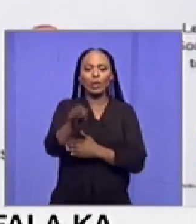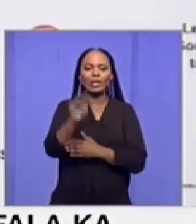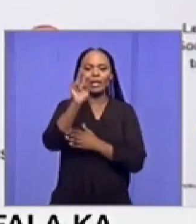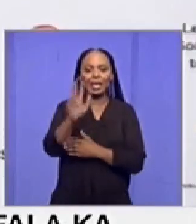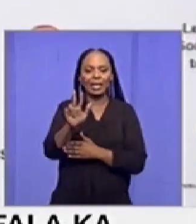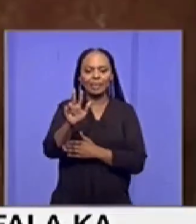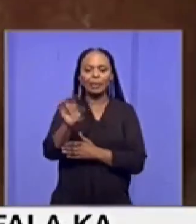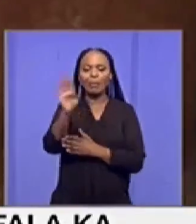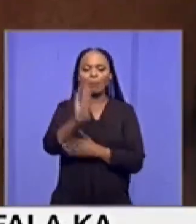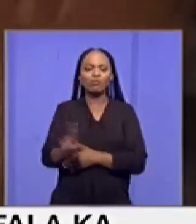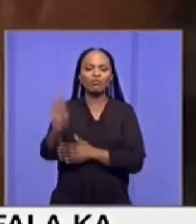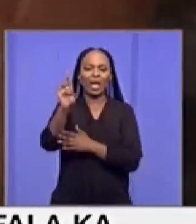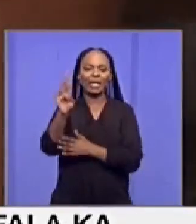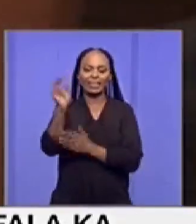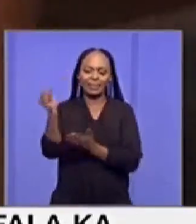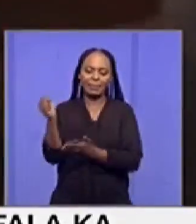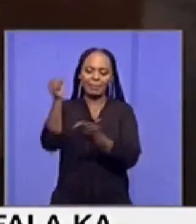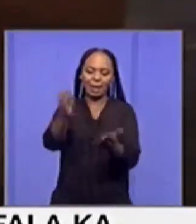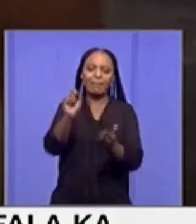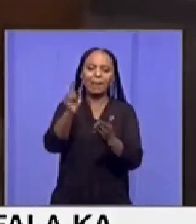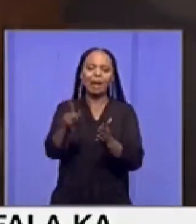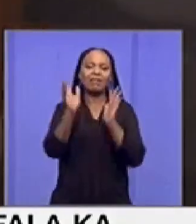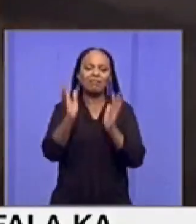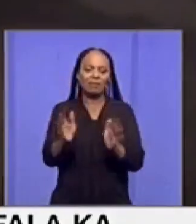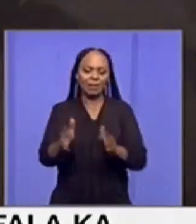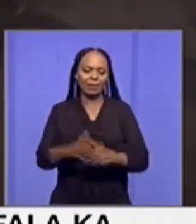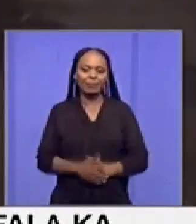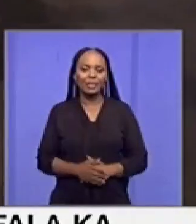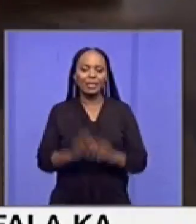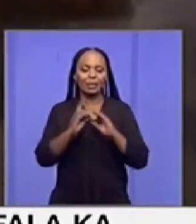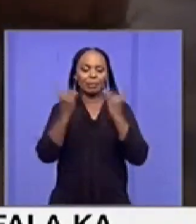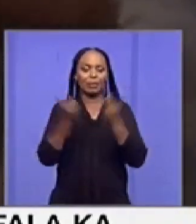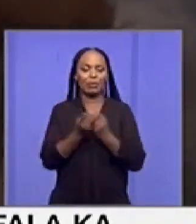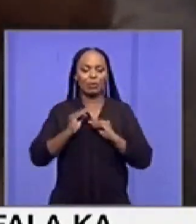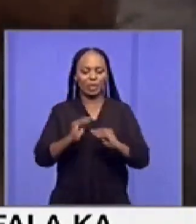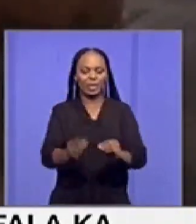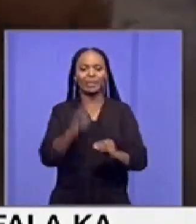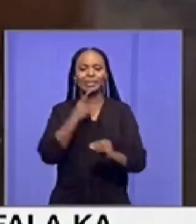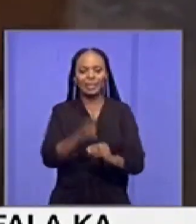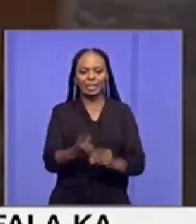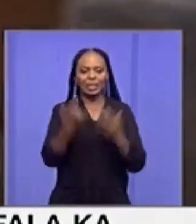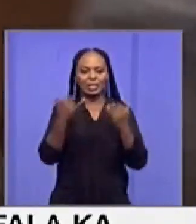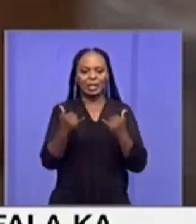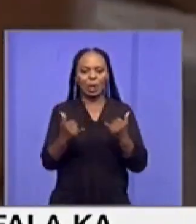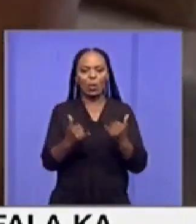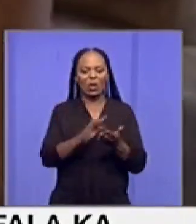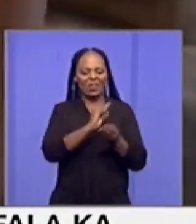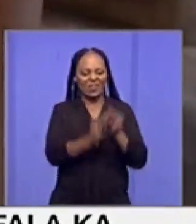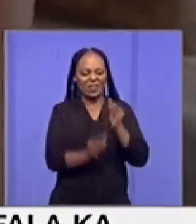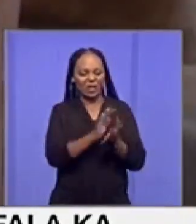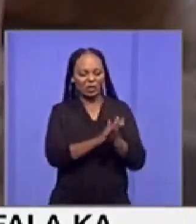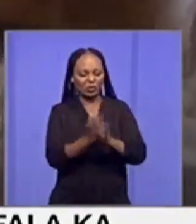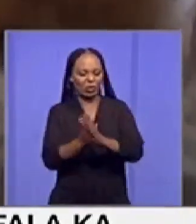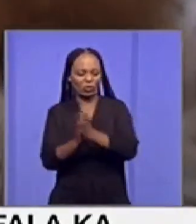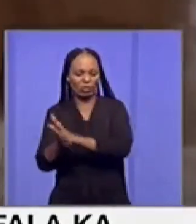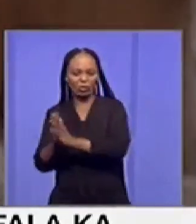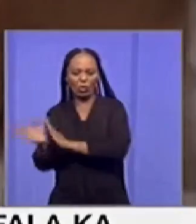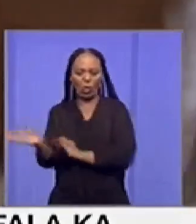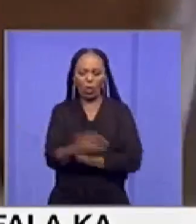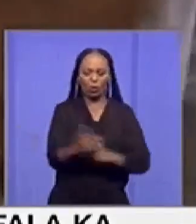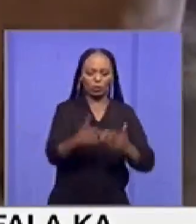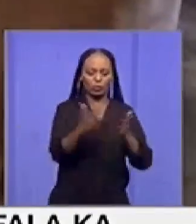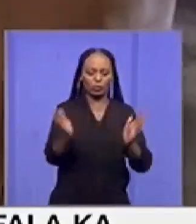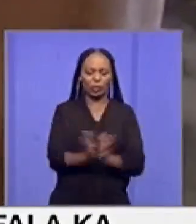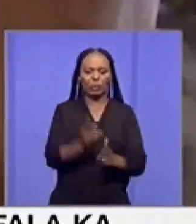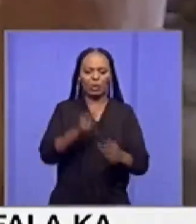billion rands. Kgoro ya thuto e tiišetša gore maiteko a go fediša dintlwana tša boithomelo tša melete le go fana